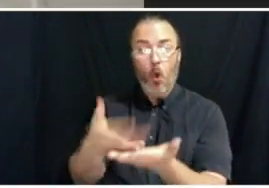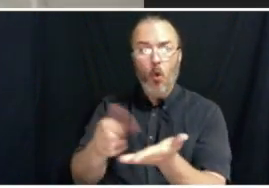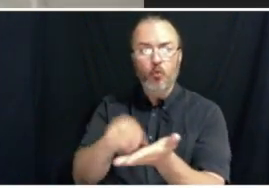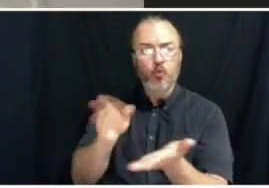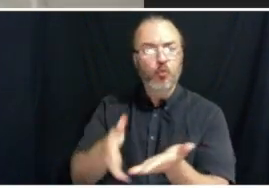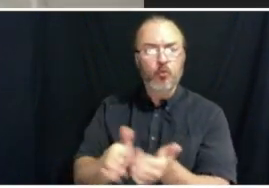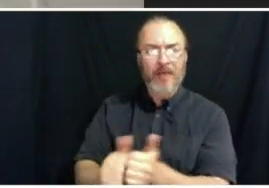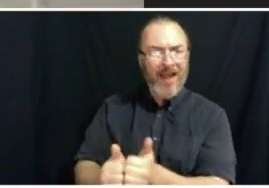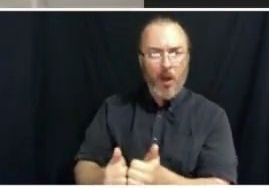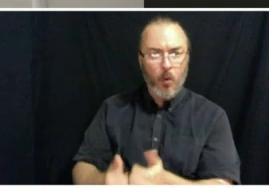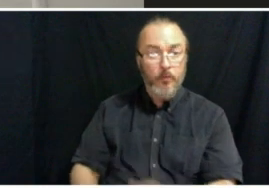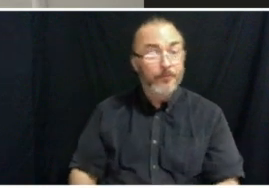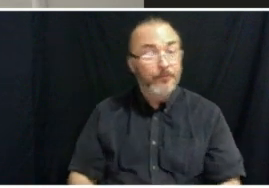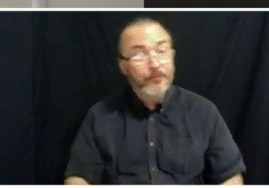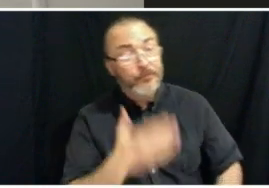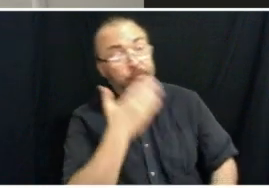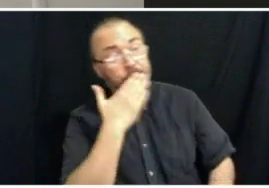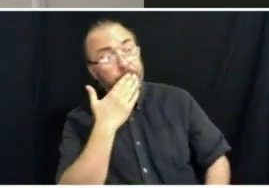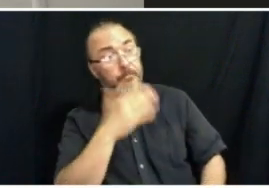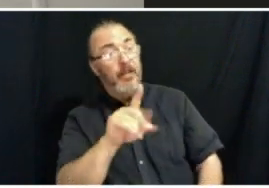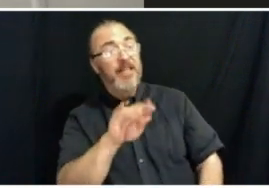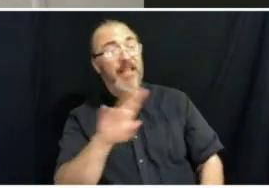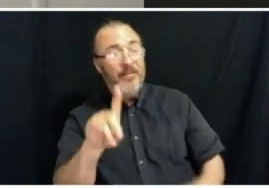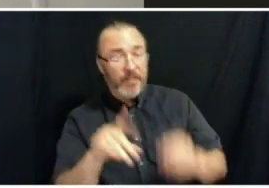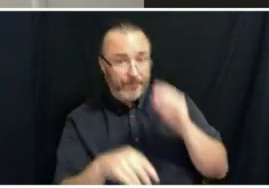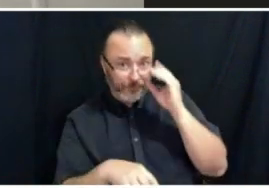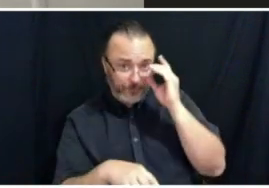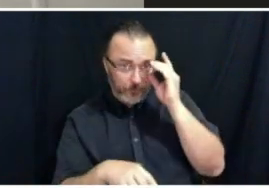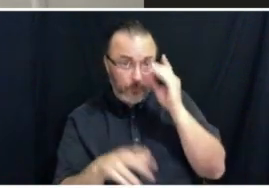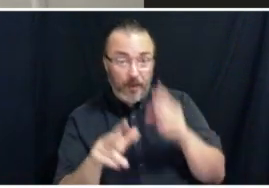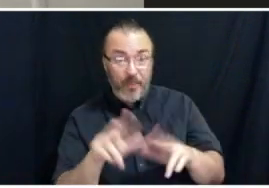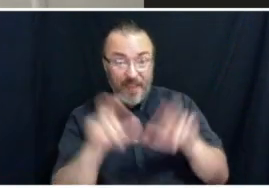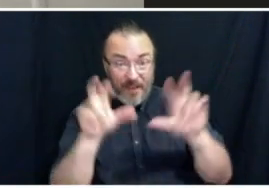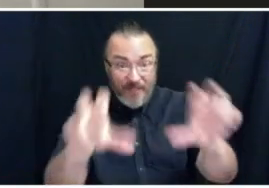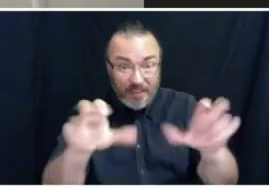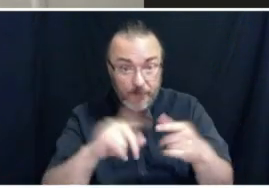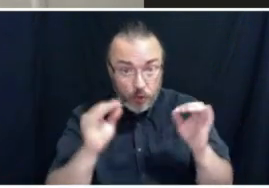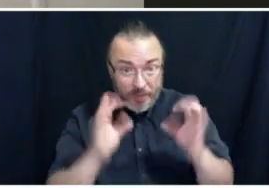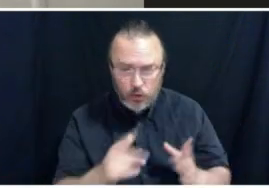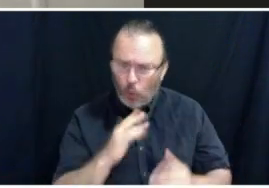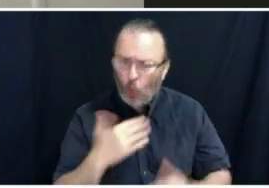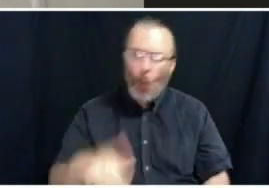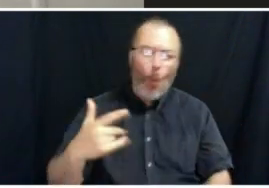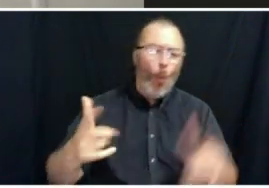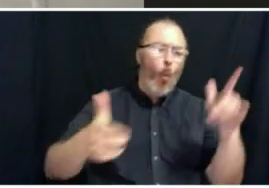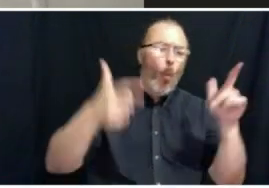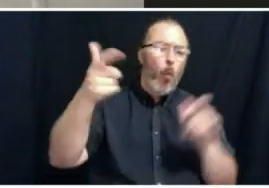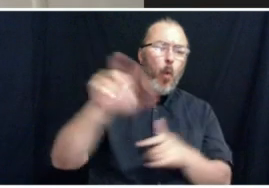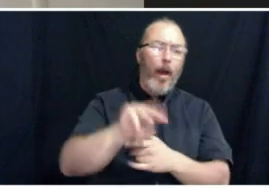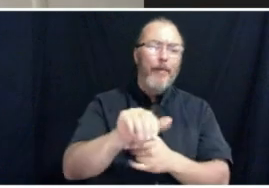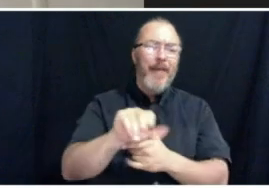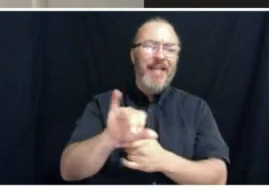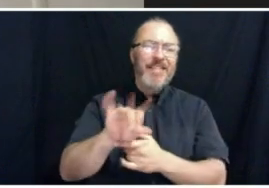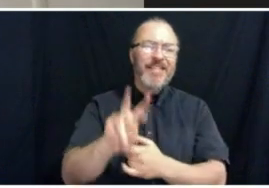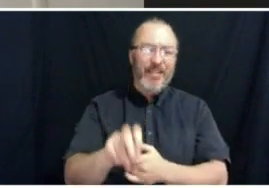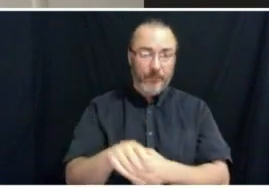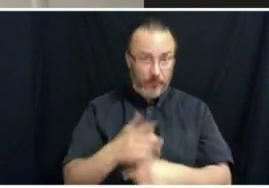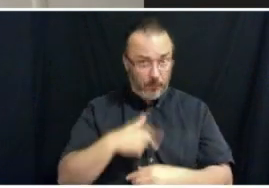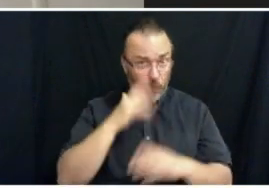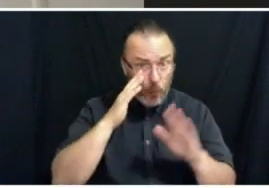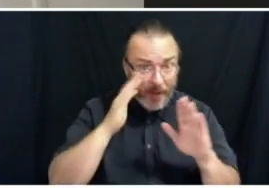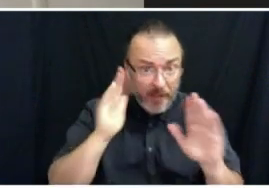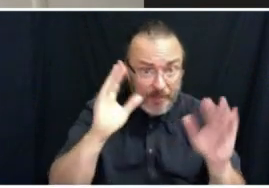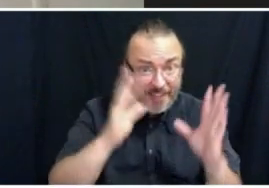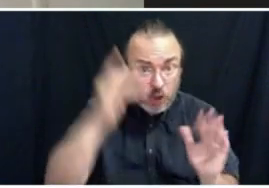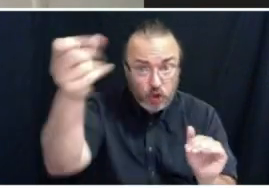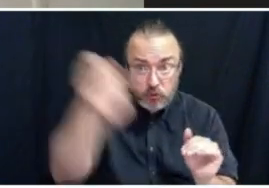David. Look, the investment that we need to do on teachers is massive, because we cannot expect a teacher in a regular